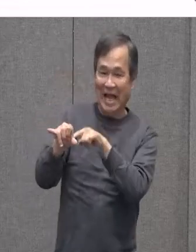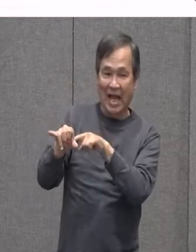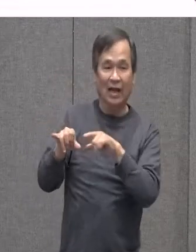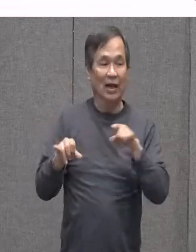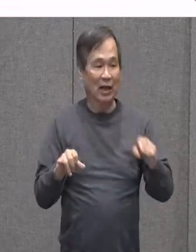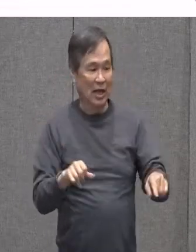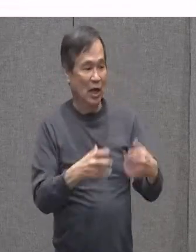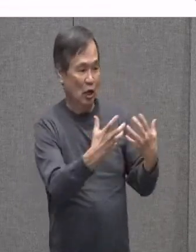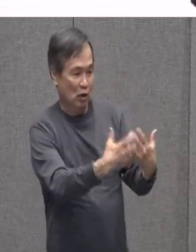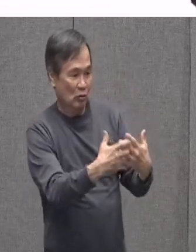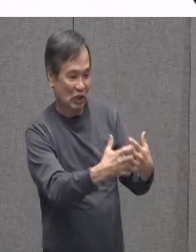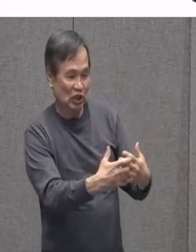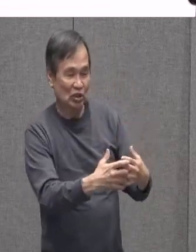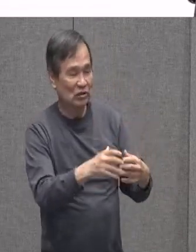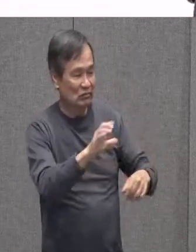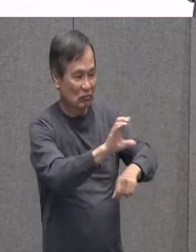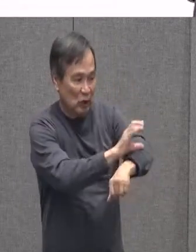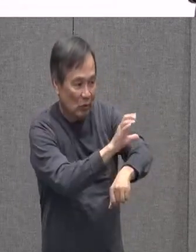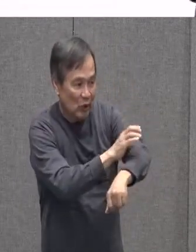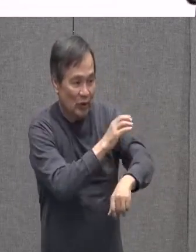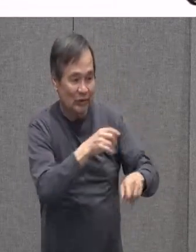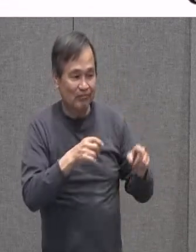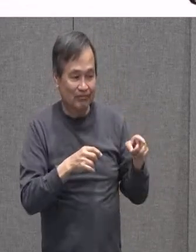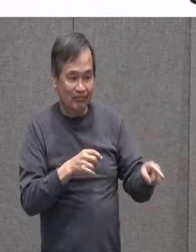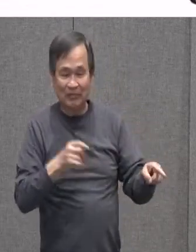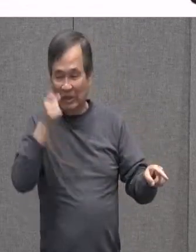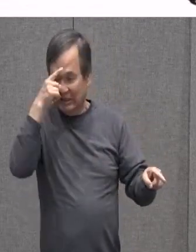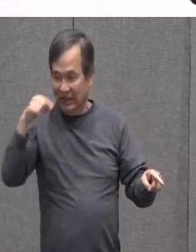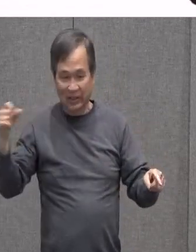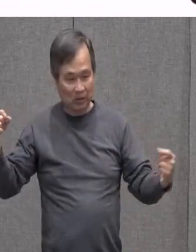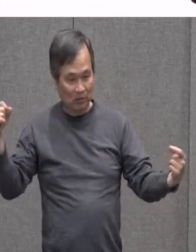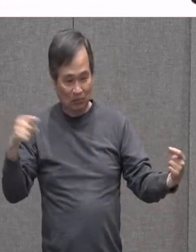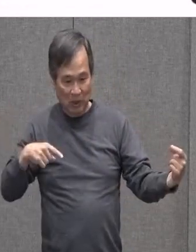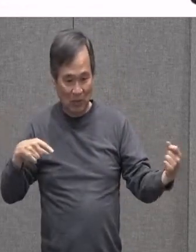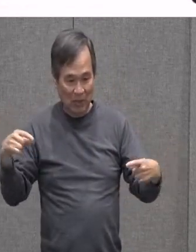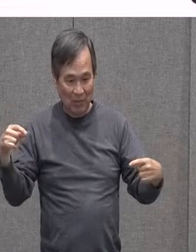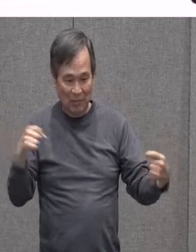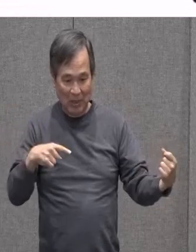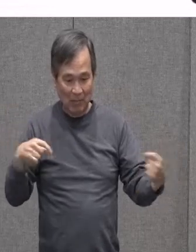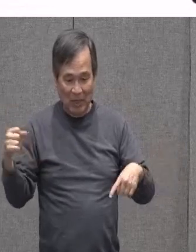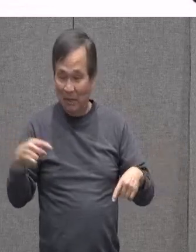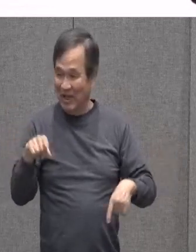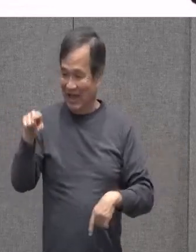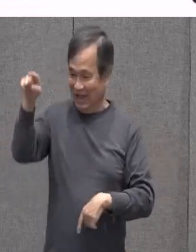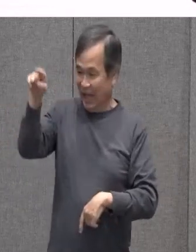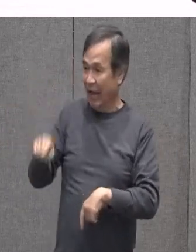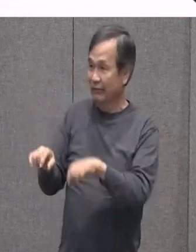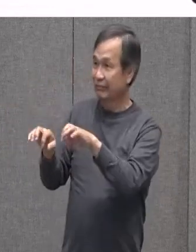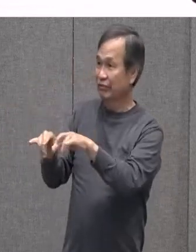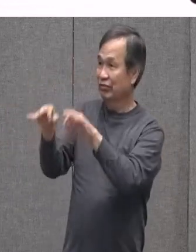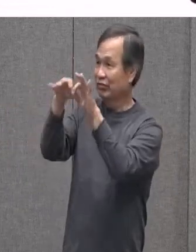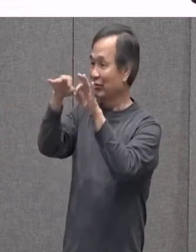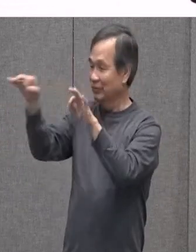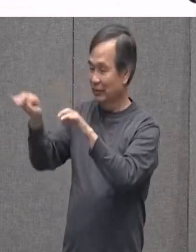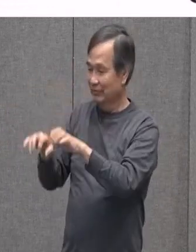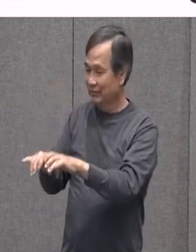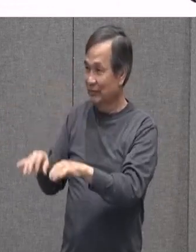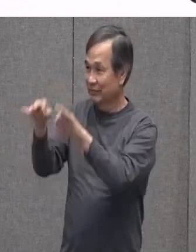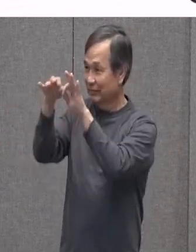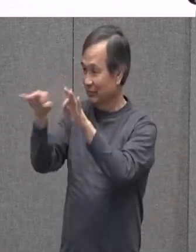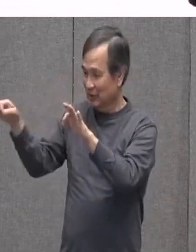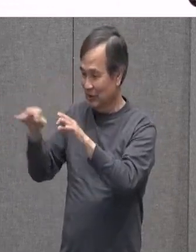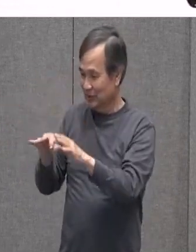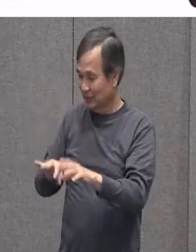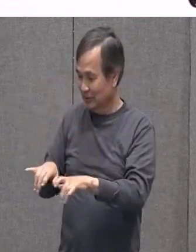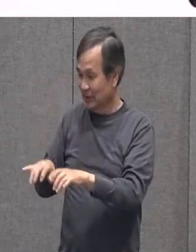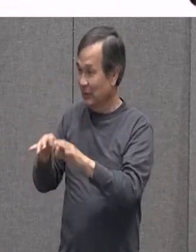gives very specific directions to the machines to use. At Mission, with your students, we do a lot